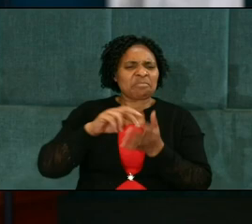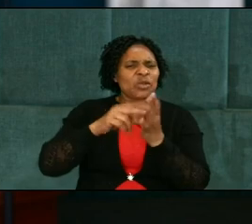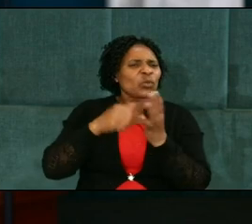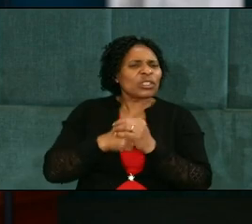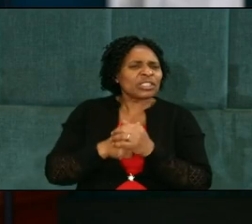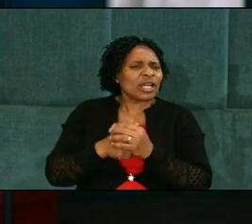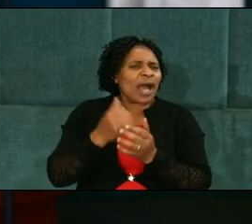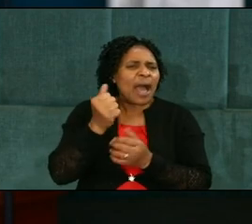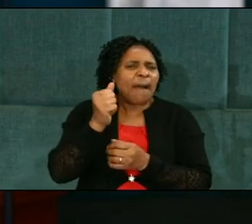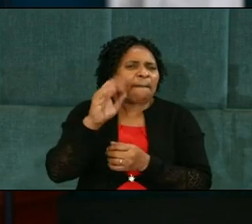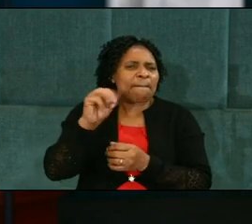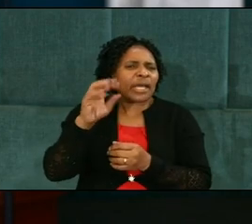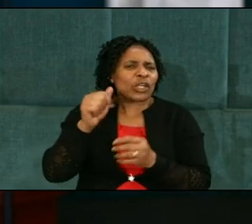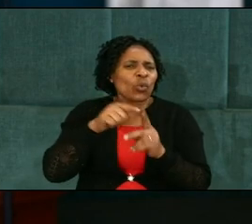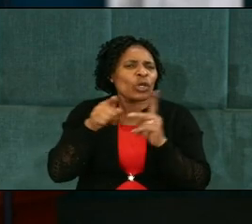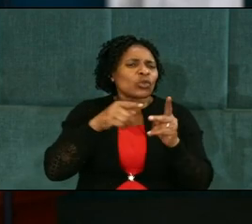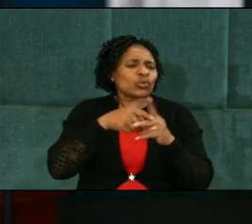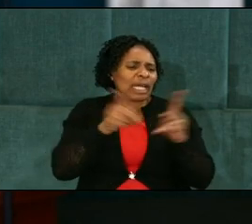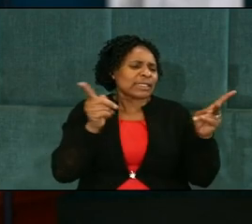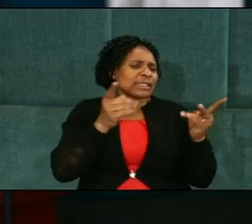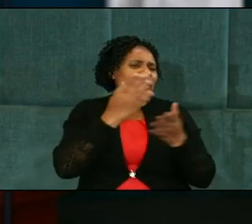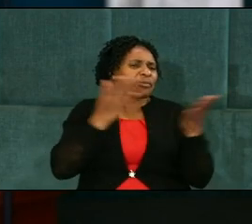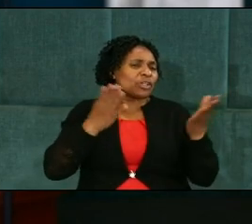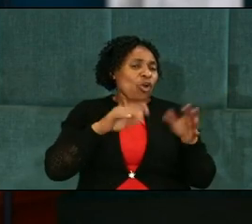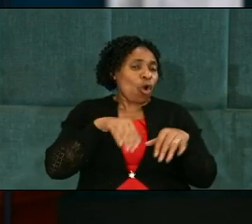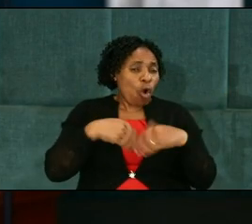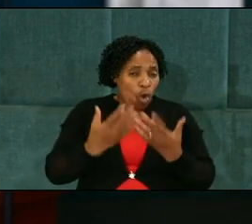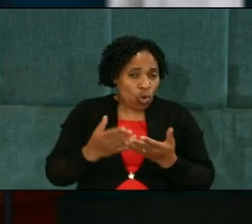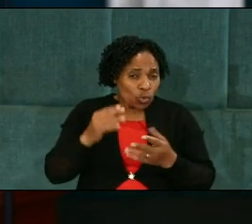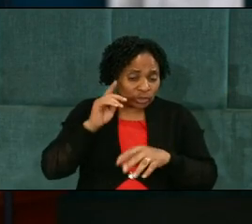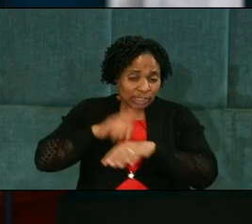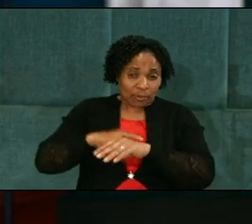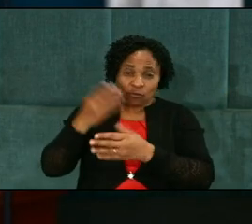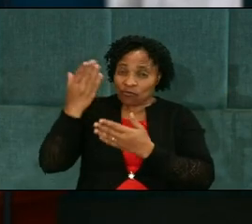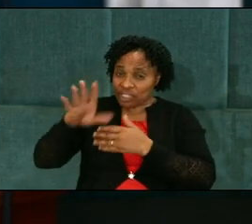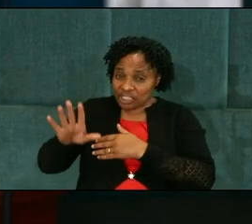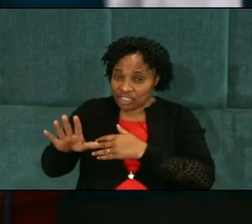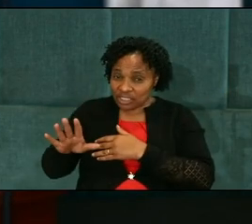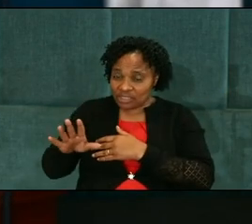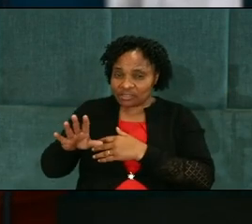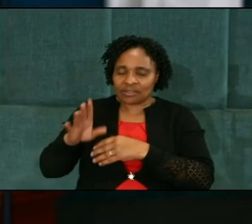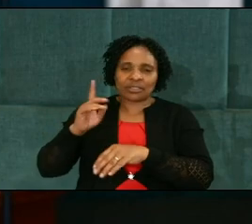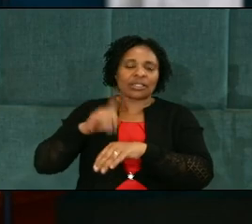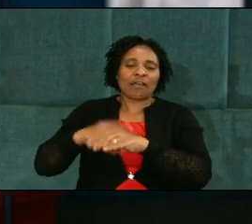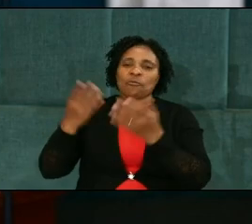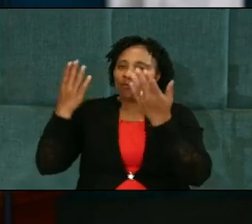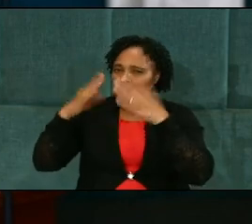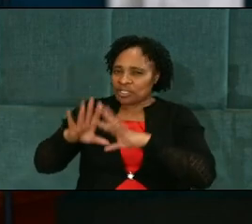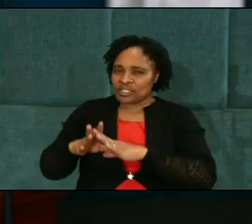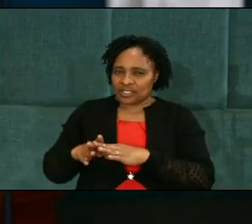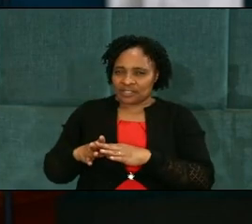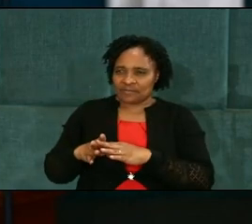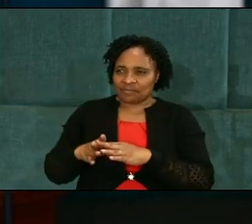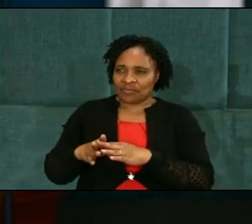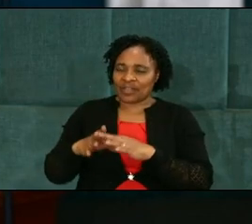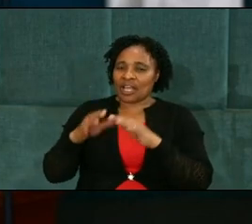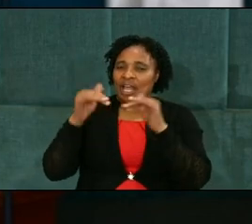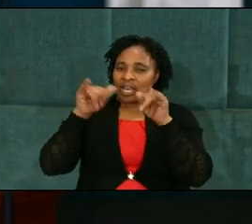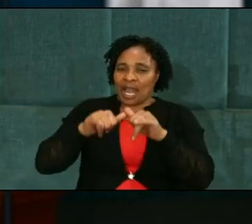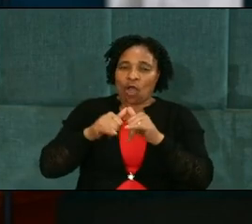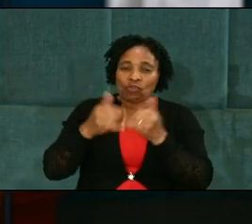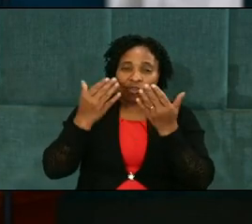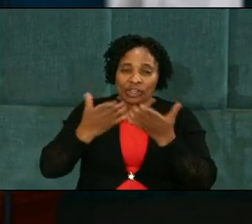Do you say Amen when you're starting something or when you finish it? When you finish it. So the author introduced himself as the